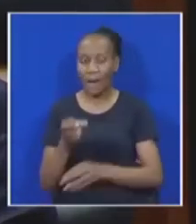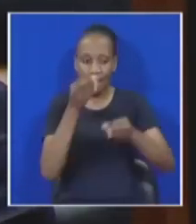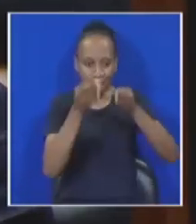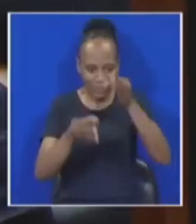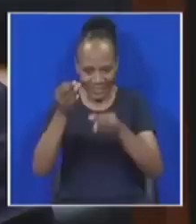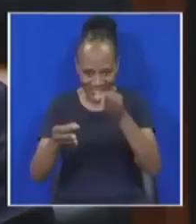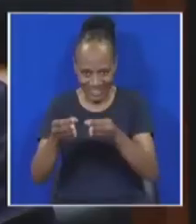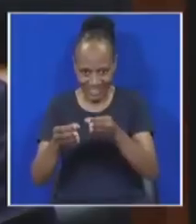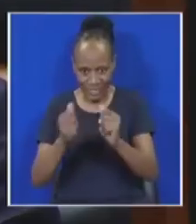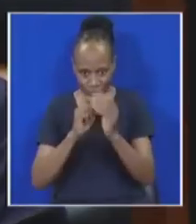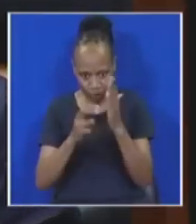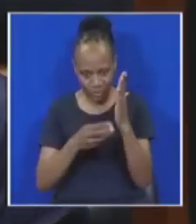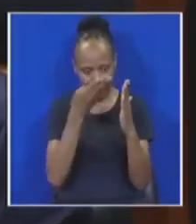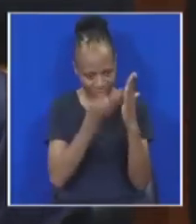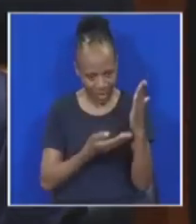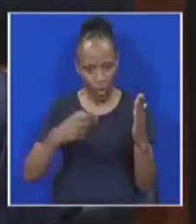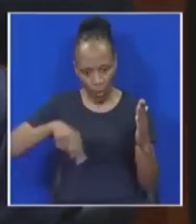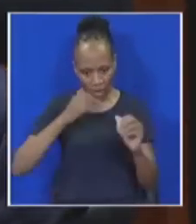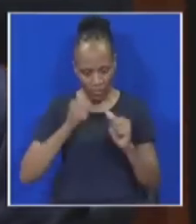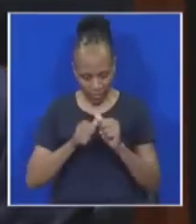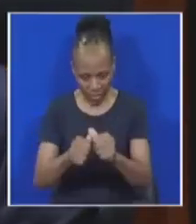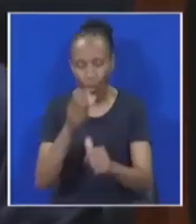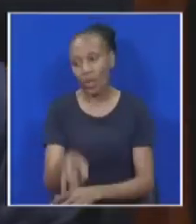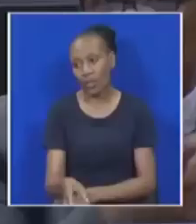that's the necessity for us to proceed. Honorable Chief Whip.